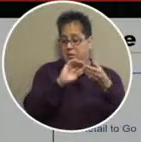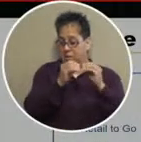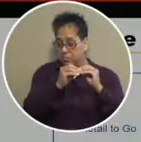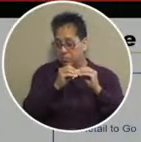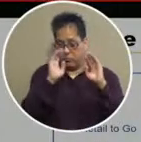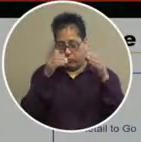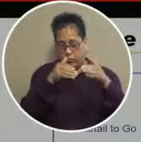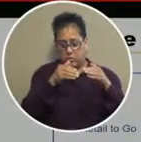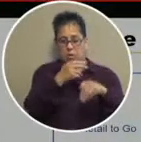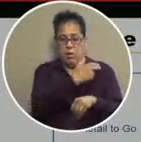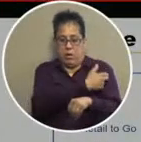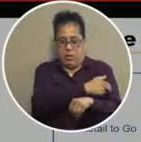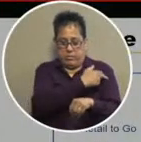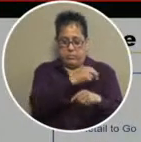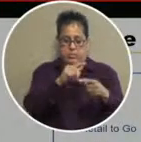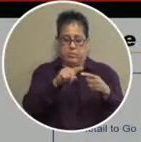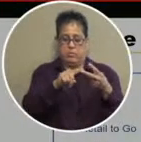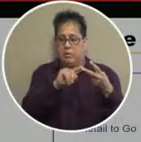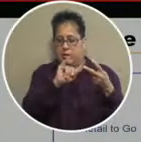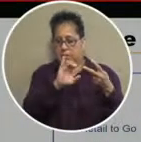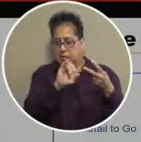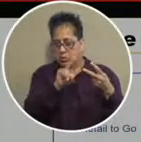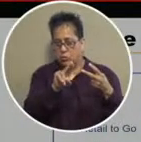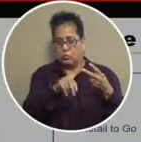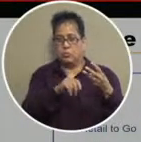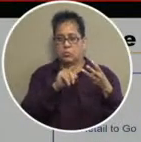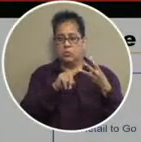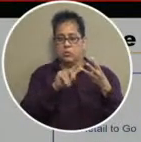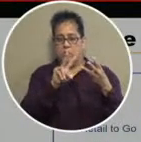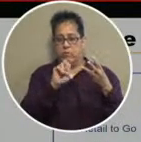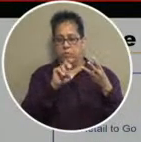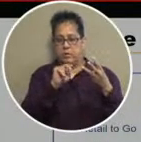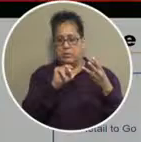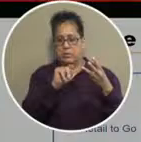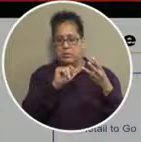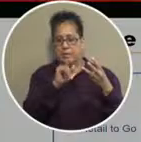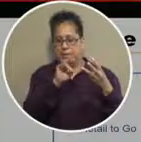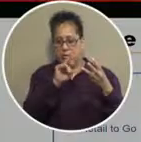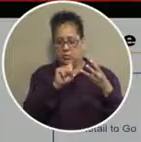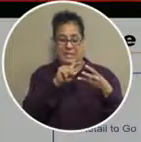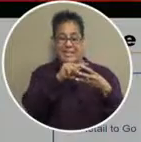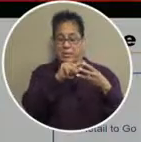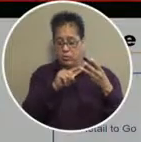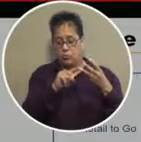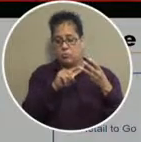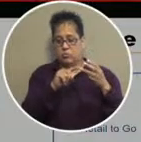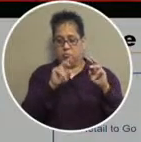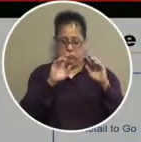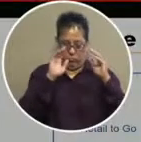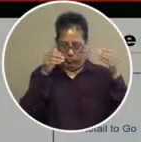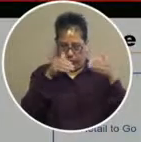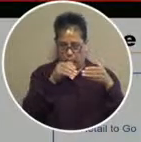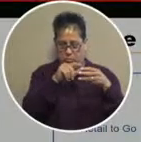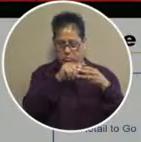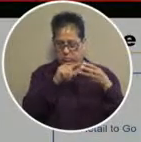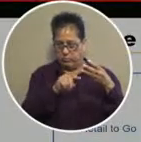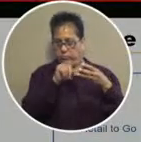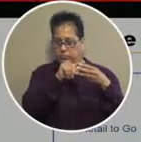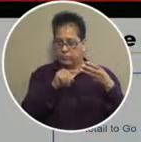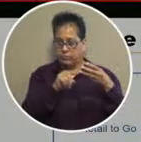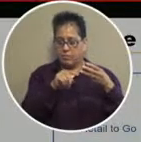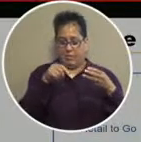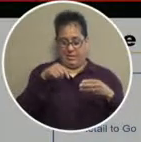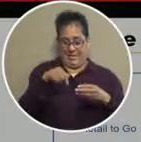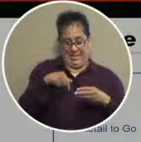hospitalizations, ICU capacity, and ventilators. Those are the issues that you look at. And thus far, as a matter of fact,